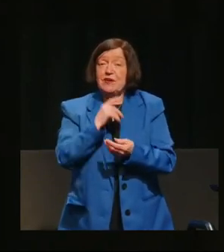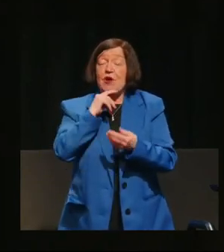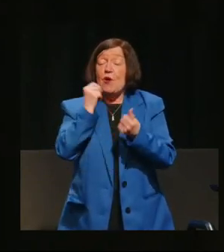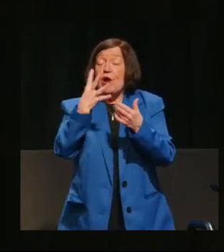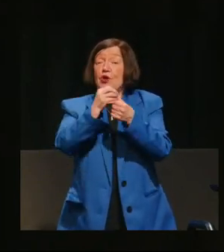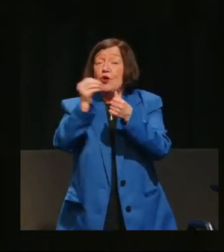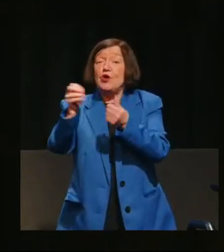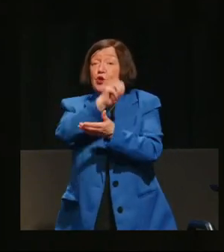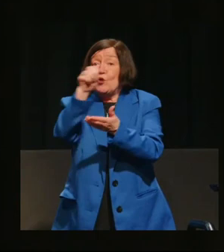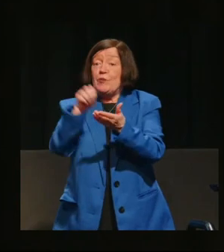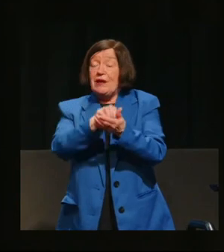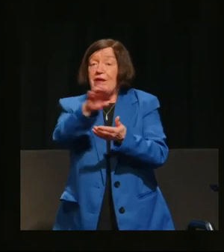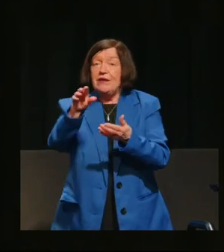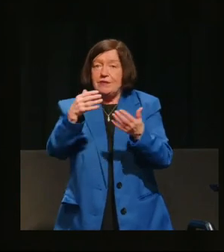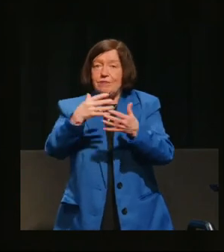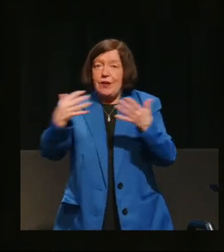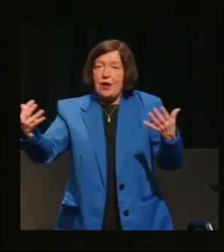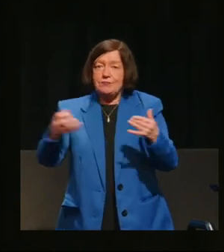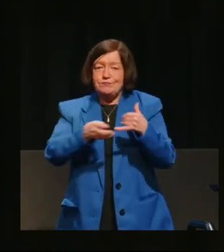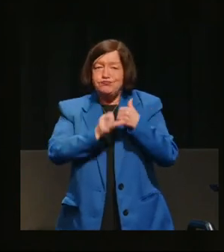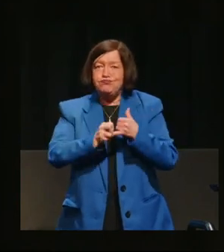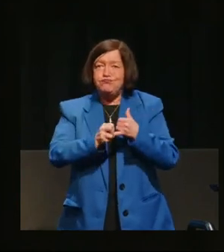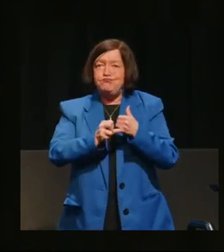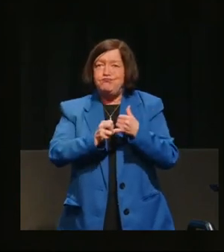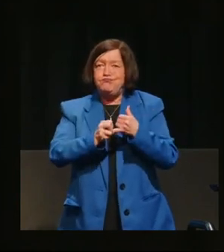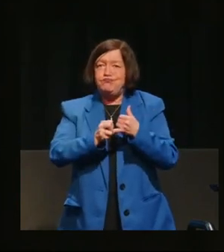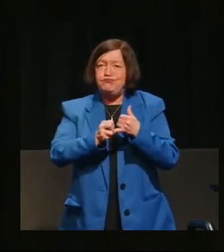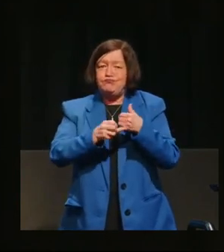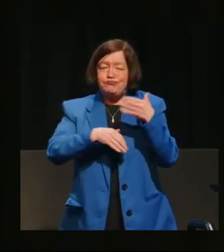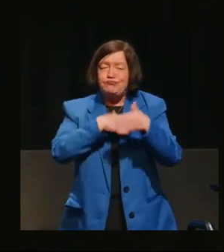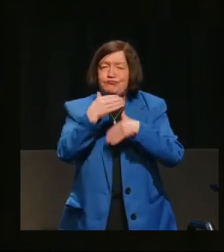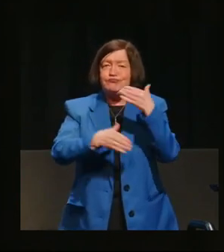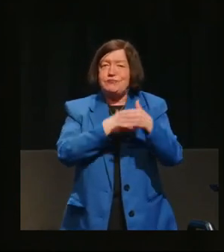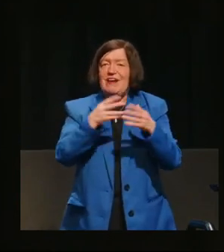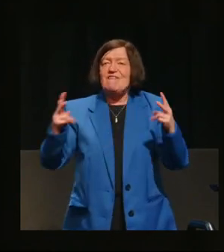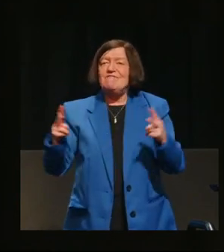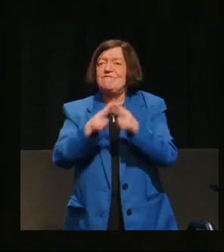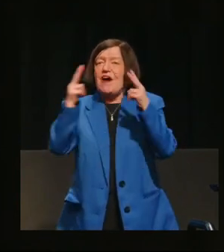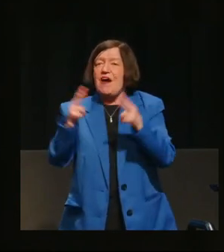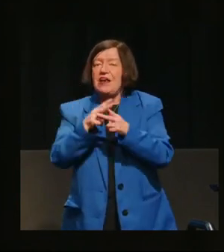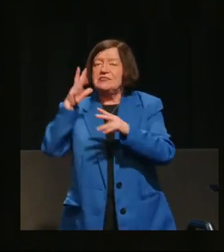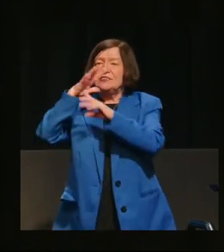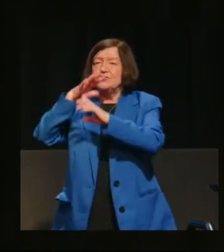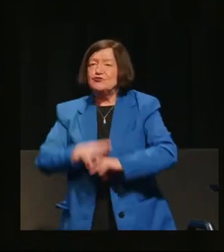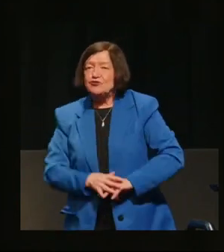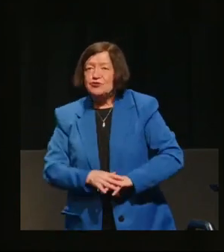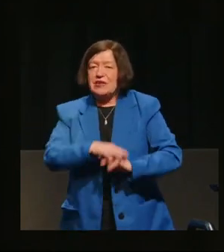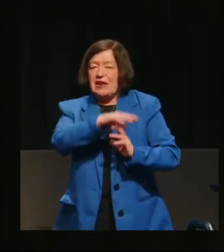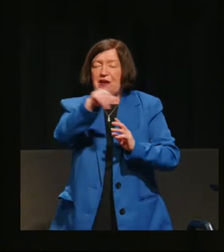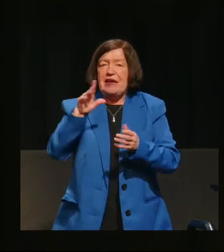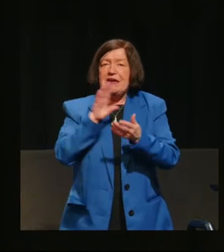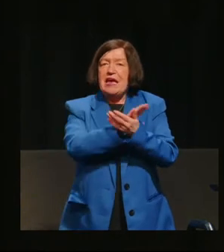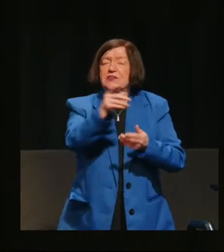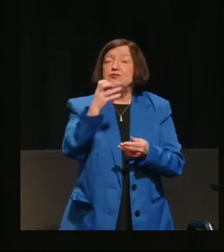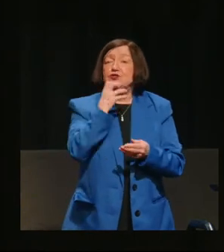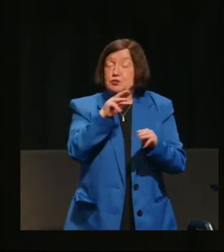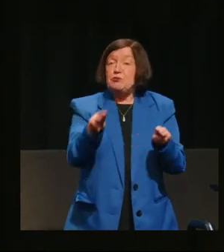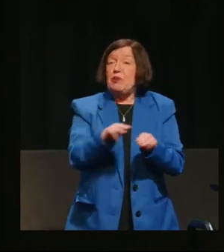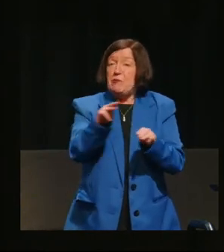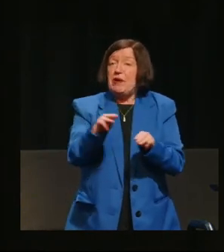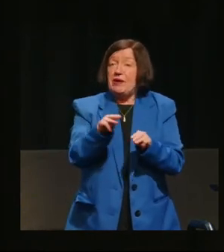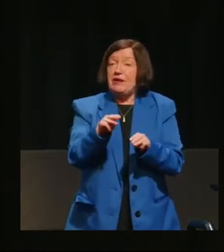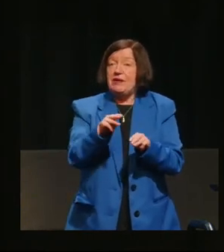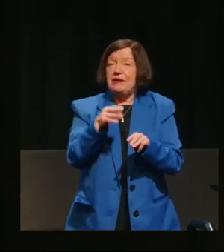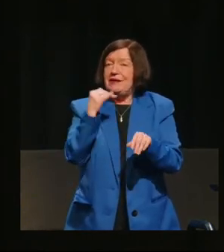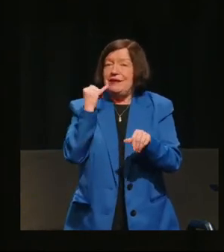many European states have made great strides in this process, violence, discrimination, and prejudice against the Jewish people